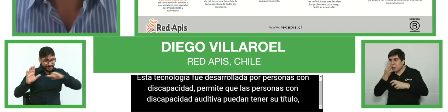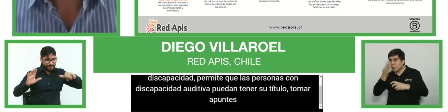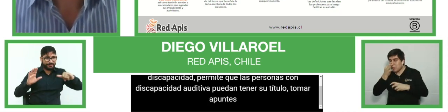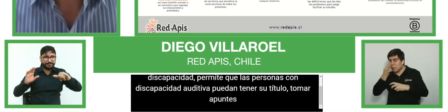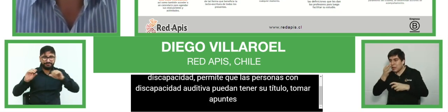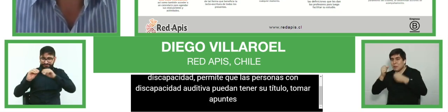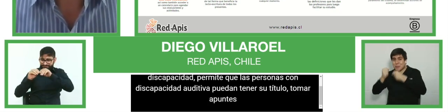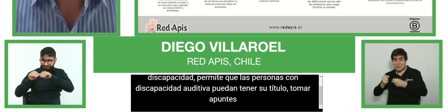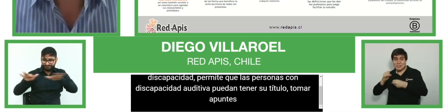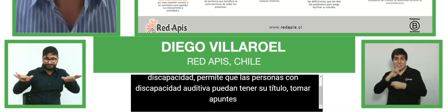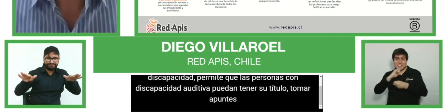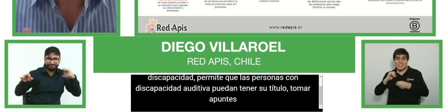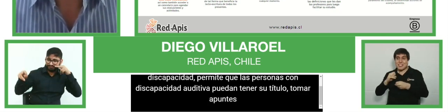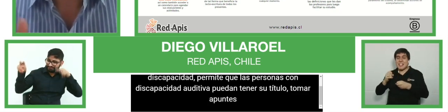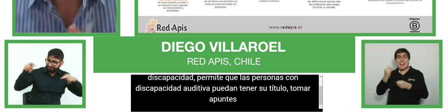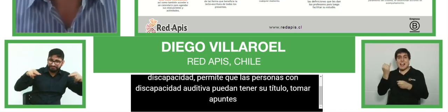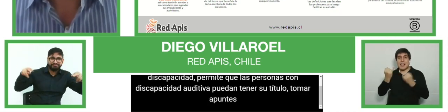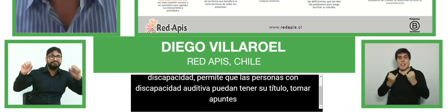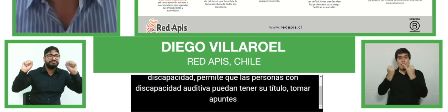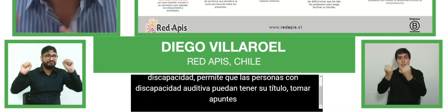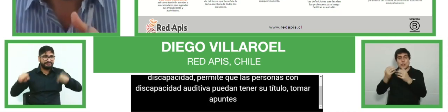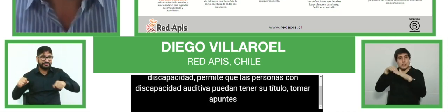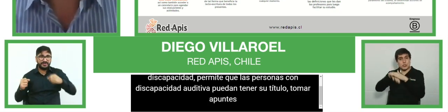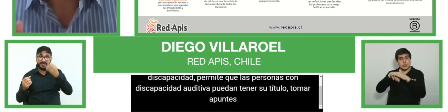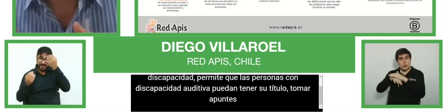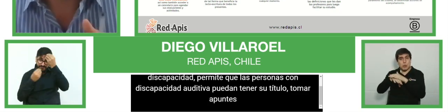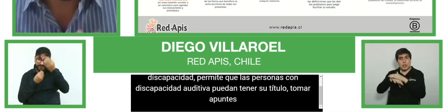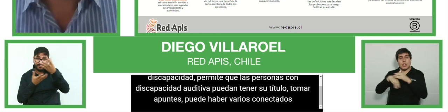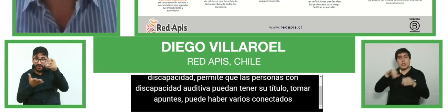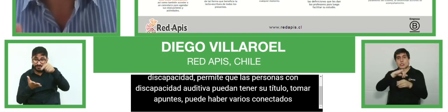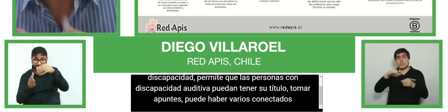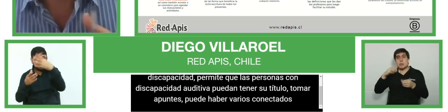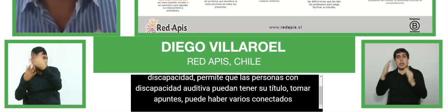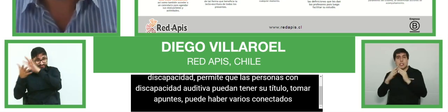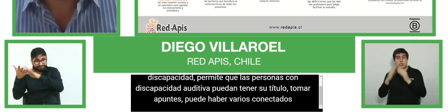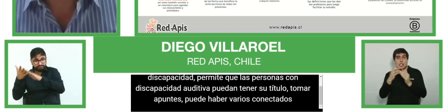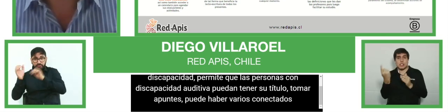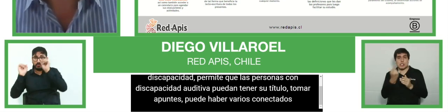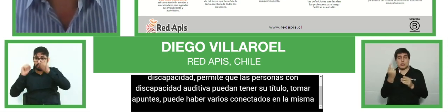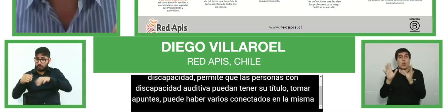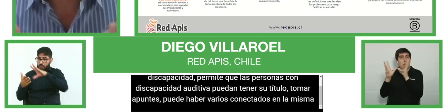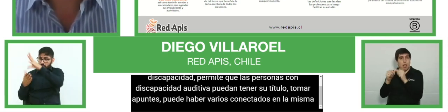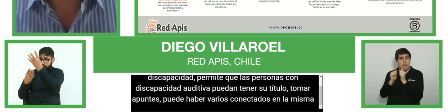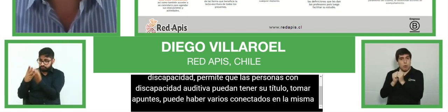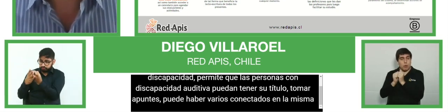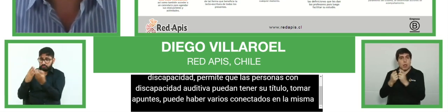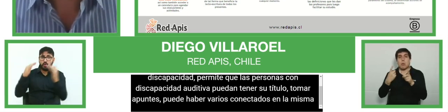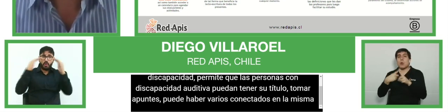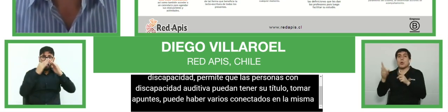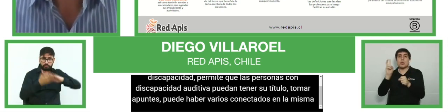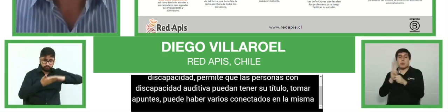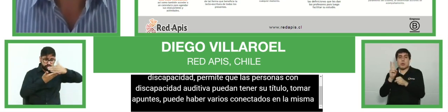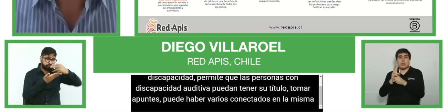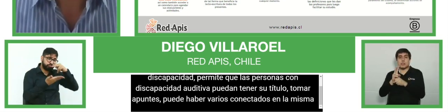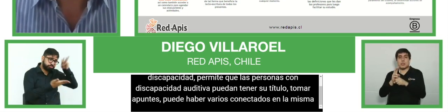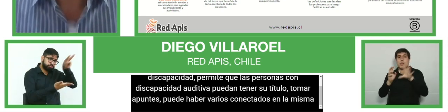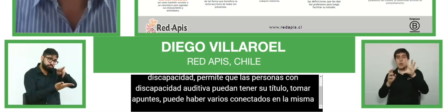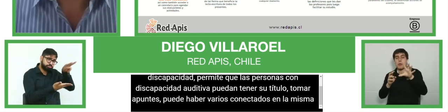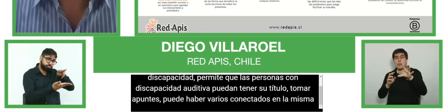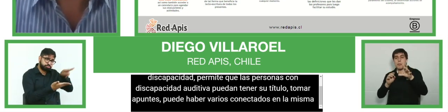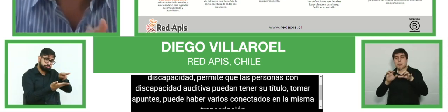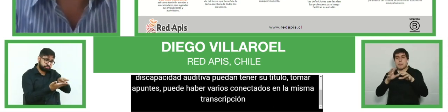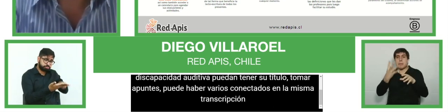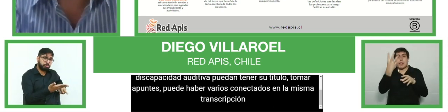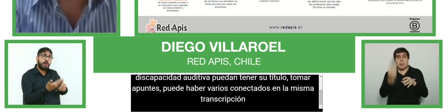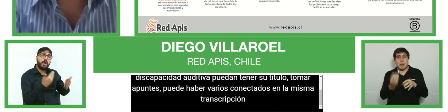in a place and stored, so the students can retrieve the text with the family, and the family can listen to the audio or the